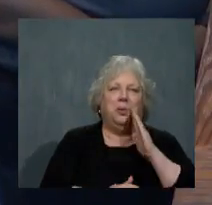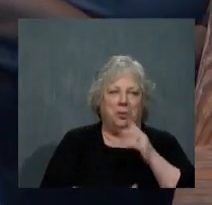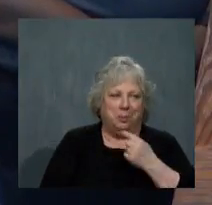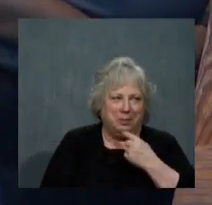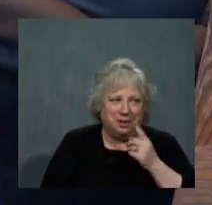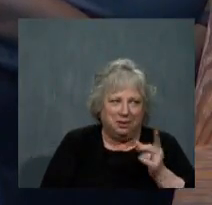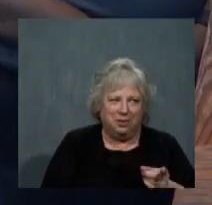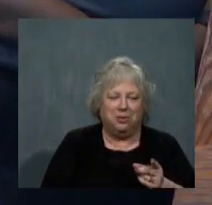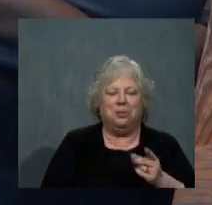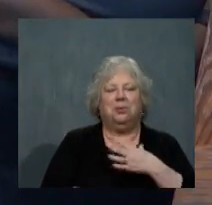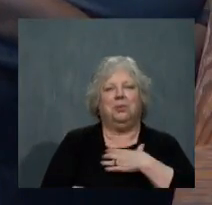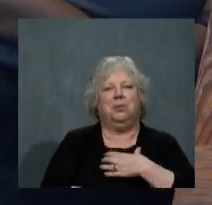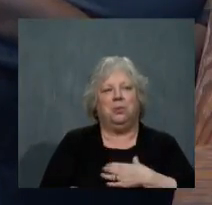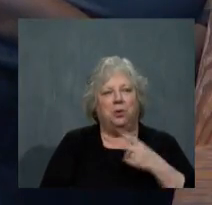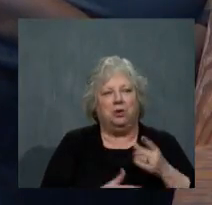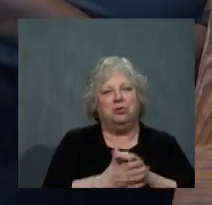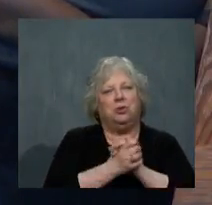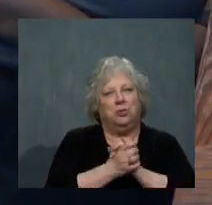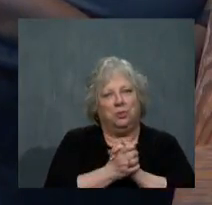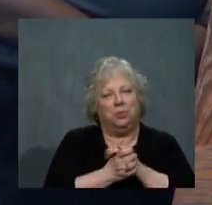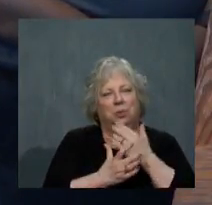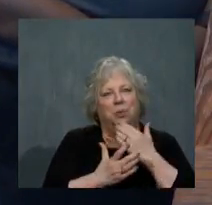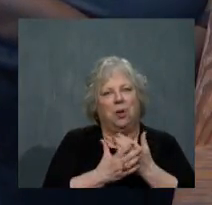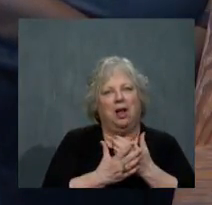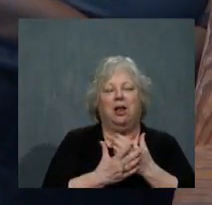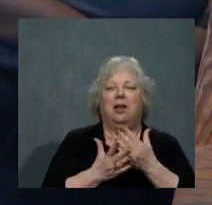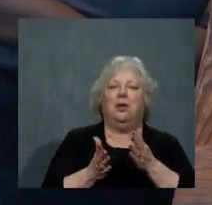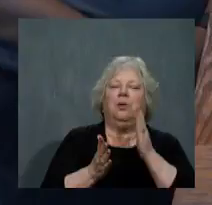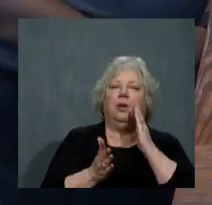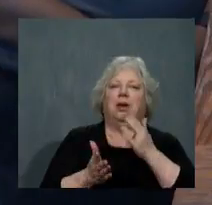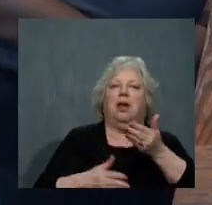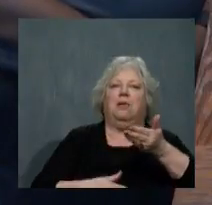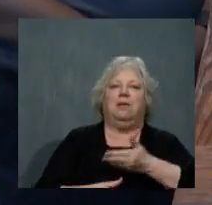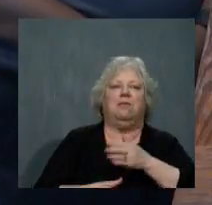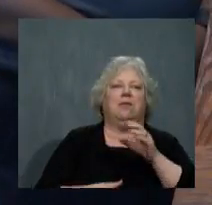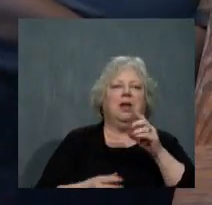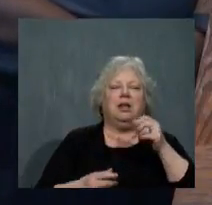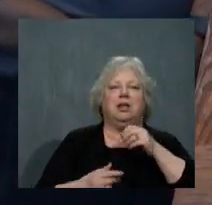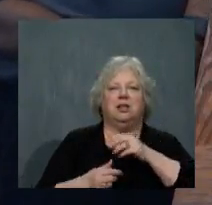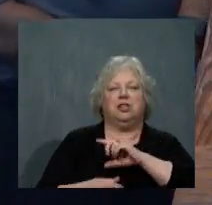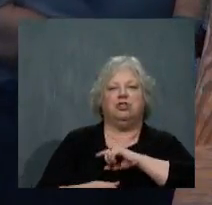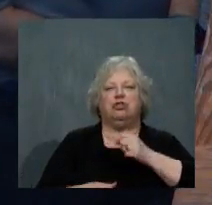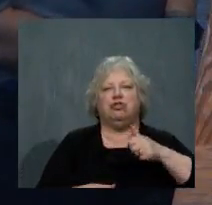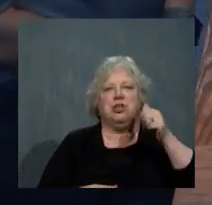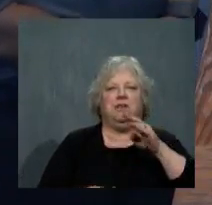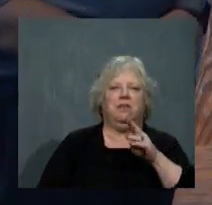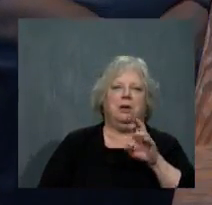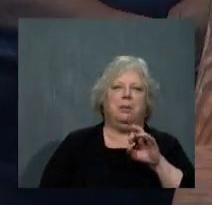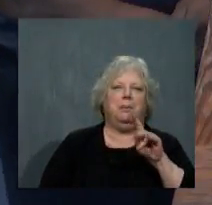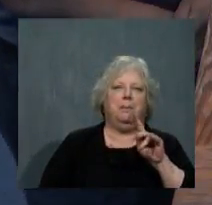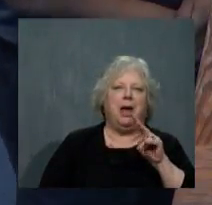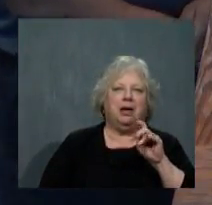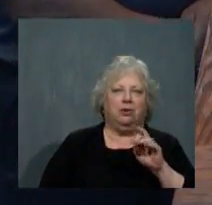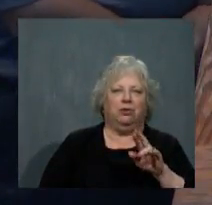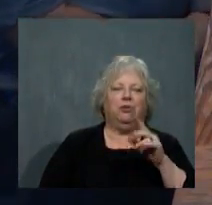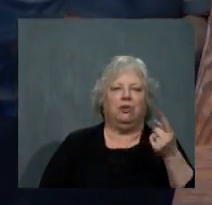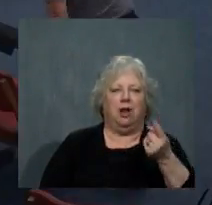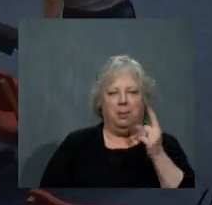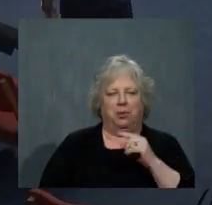We wish you well. And I'd like to invite Chief Buckner up to say a few things about Lieutenant Miles.